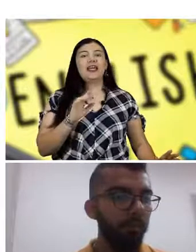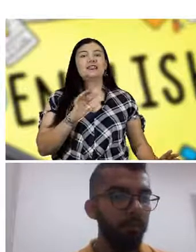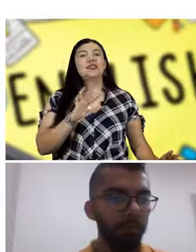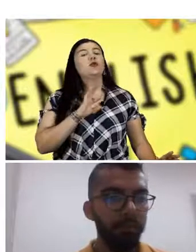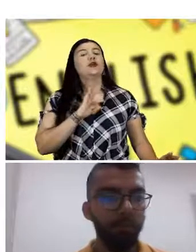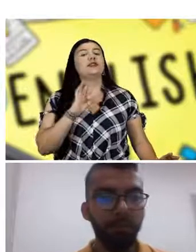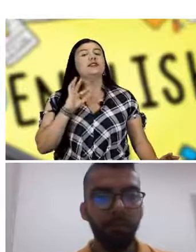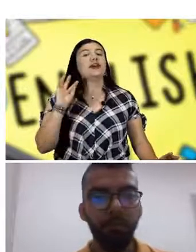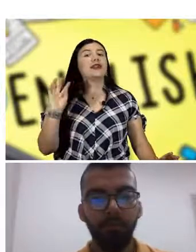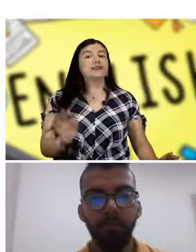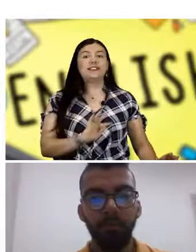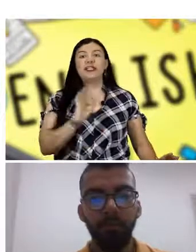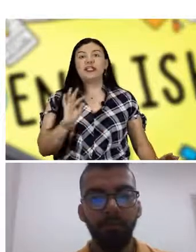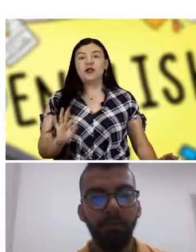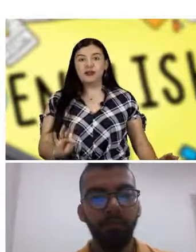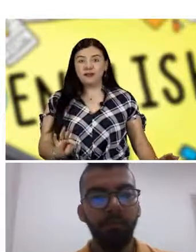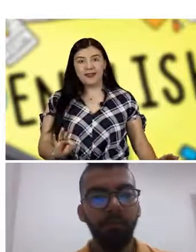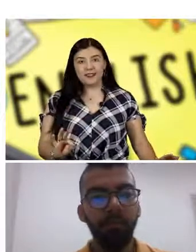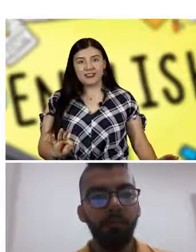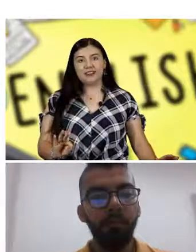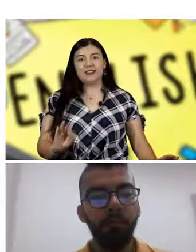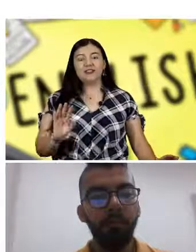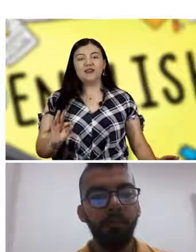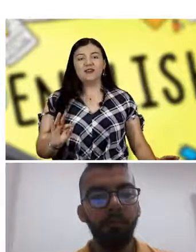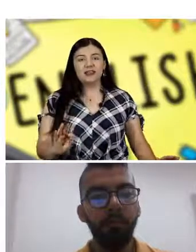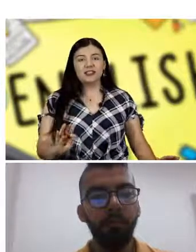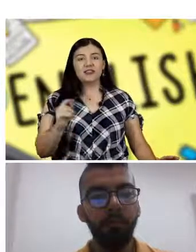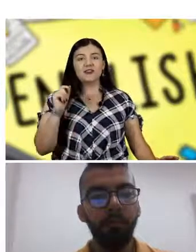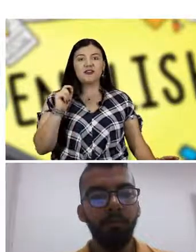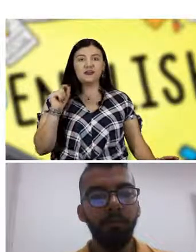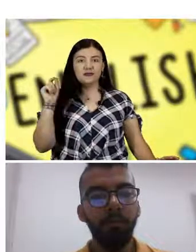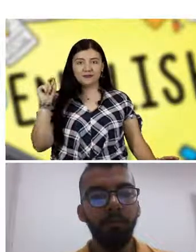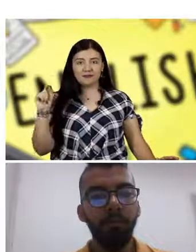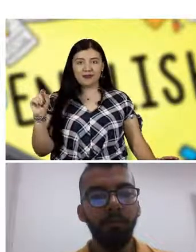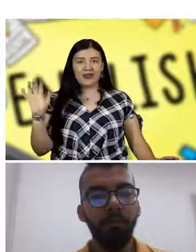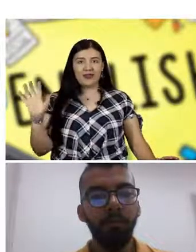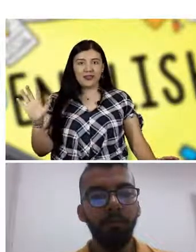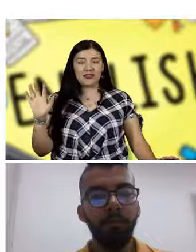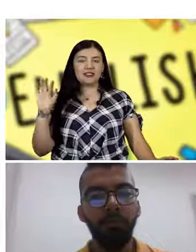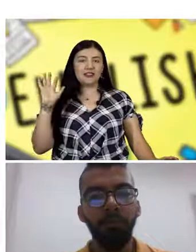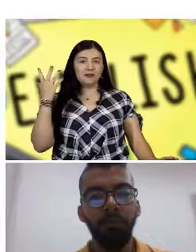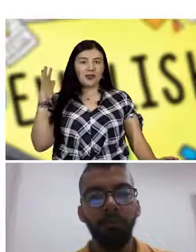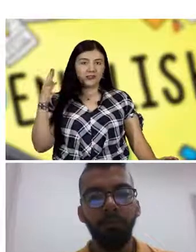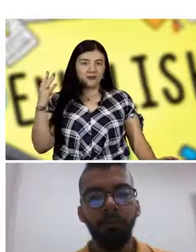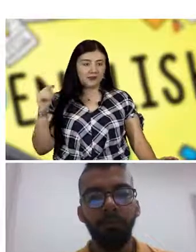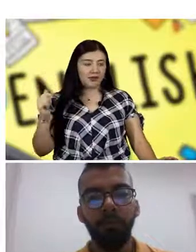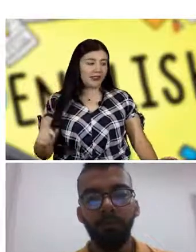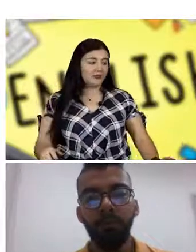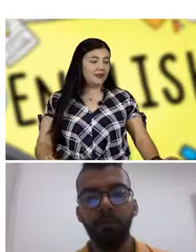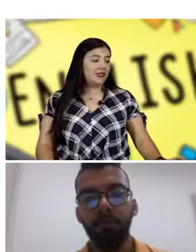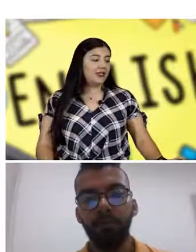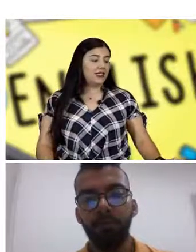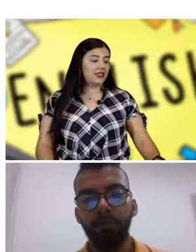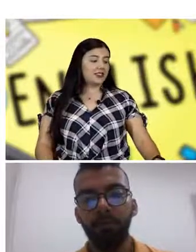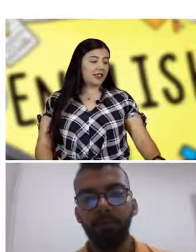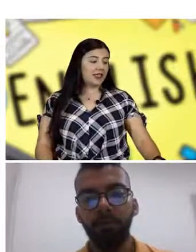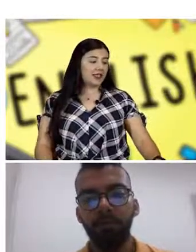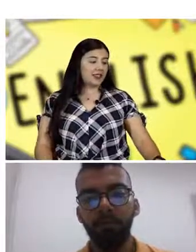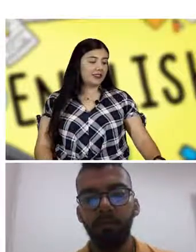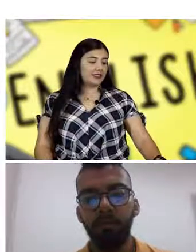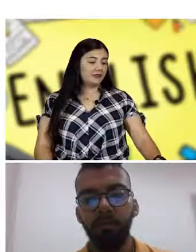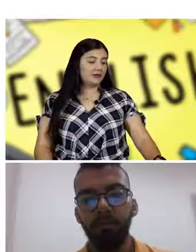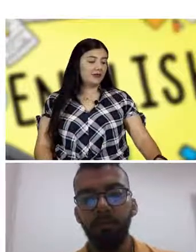que ese dibujo debe estar lleno de flechas con palabritas de parts of the body. It's